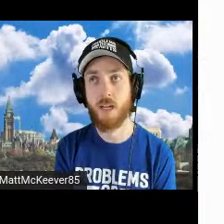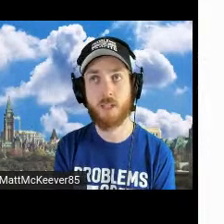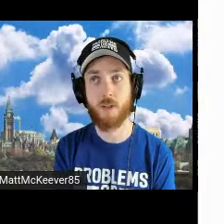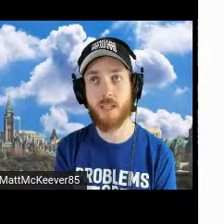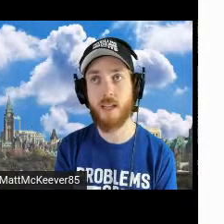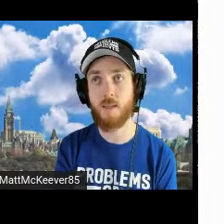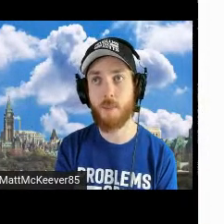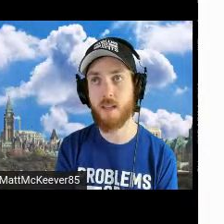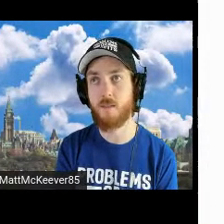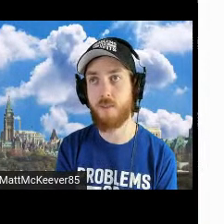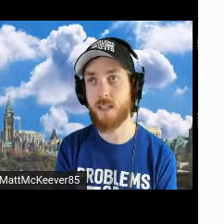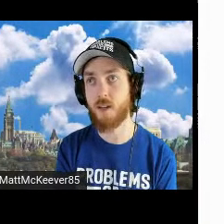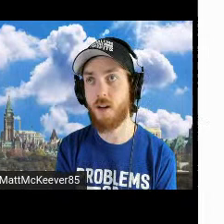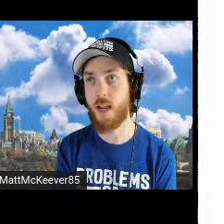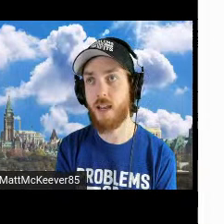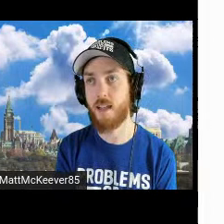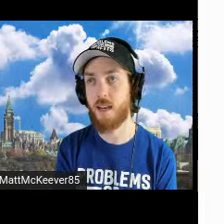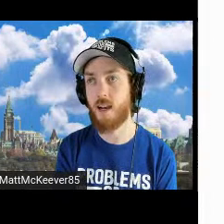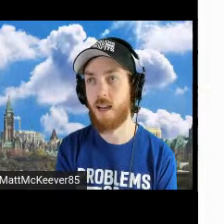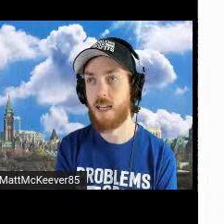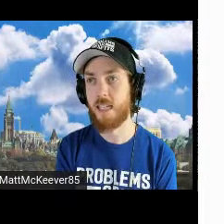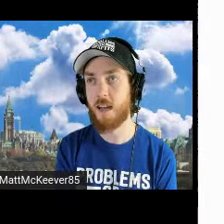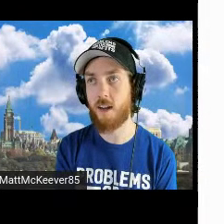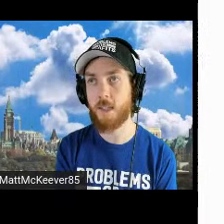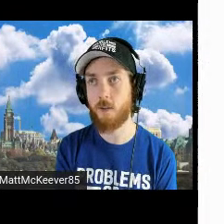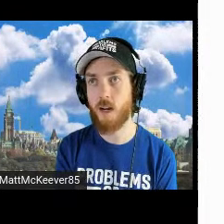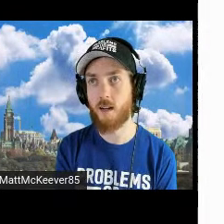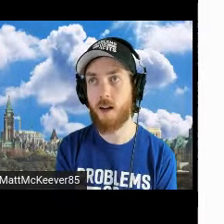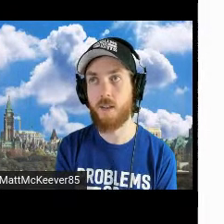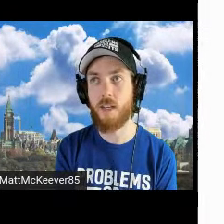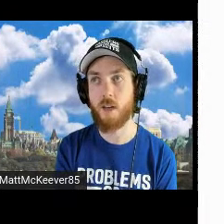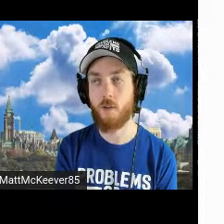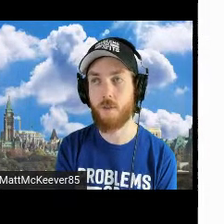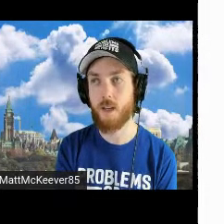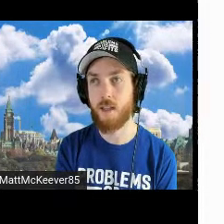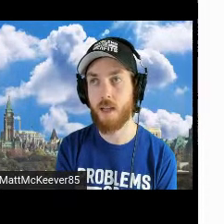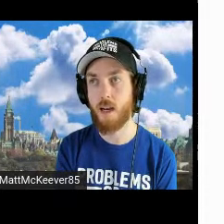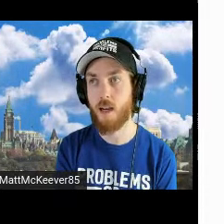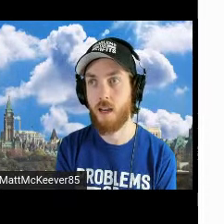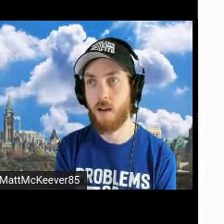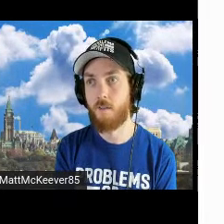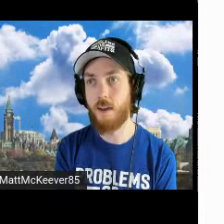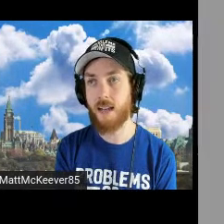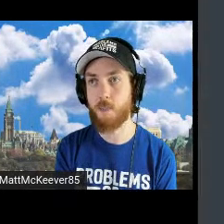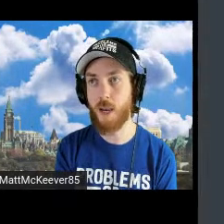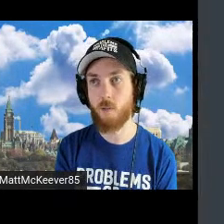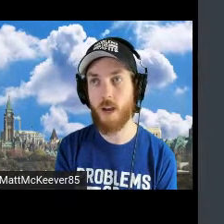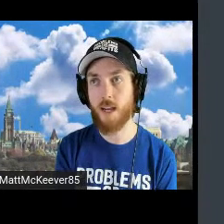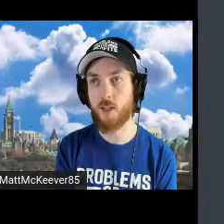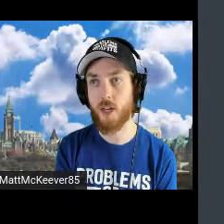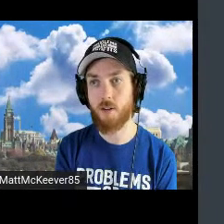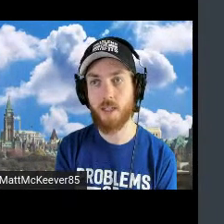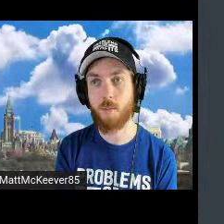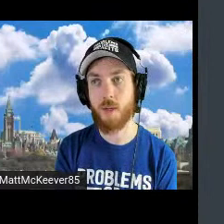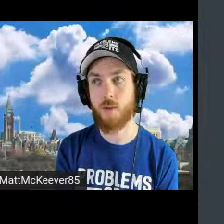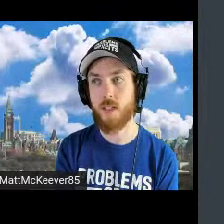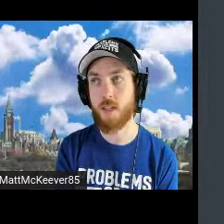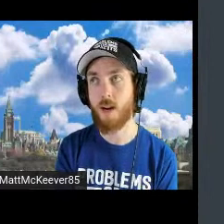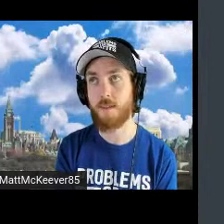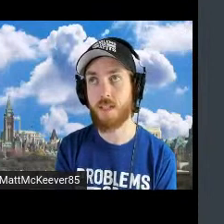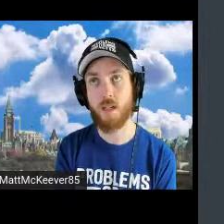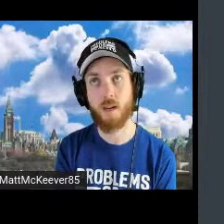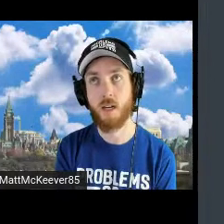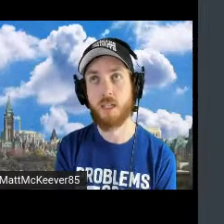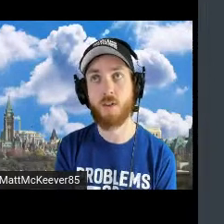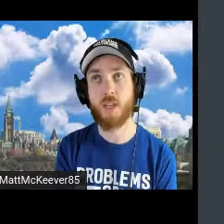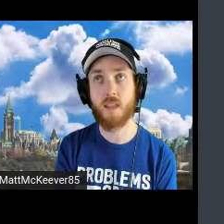well. So he's an independent investor, and he's also got on the COVID facts bandwagon, sharing some interesting